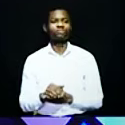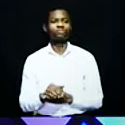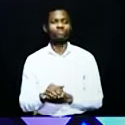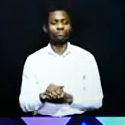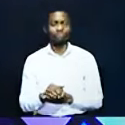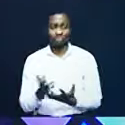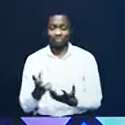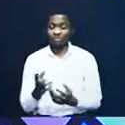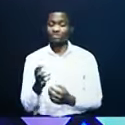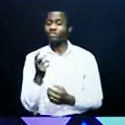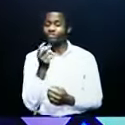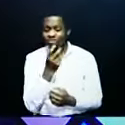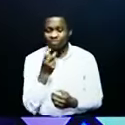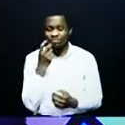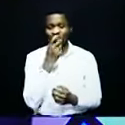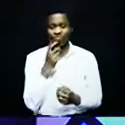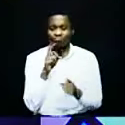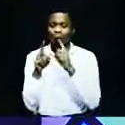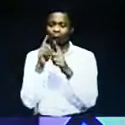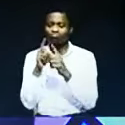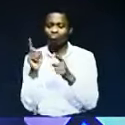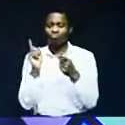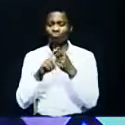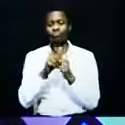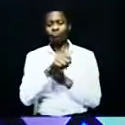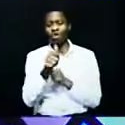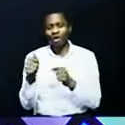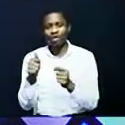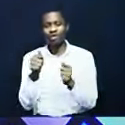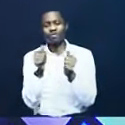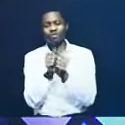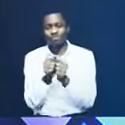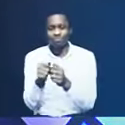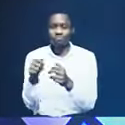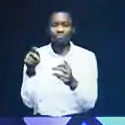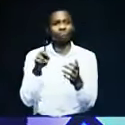speaking to one another with psalms, hymns and spiritual songs from the spirit.